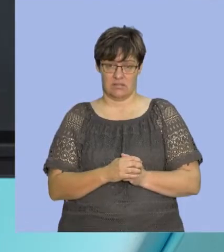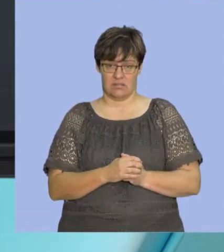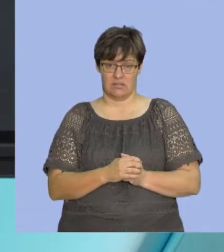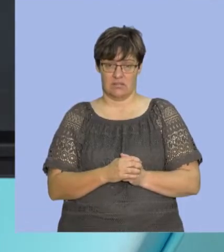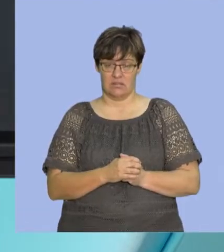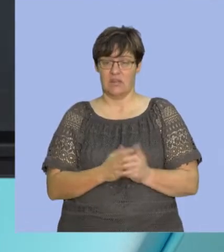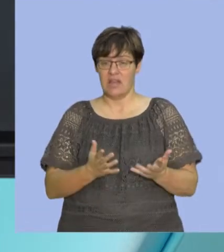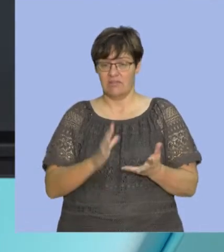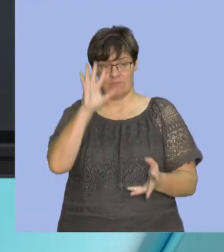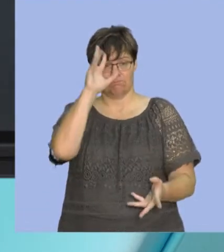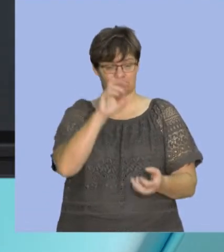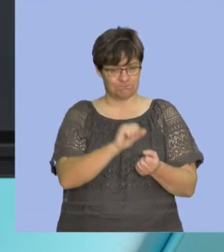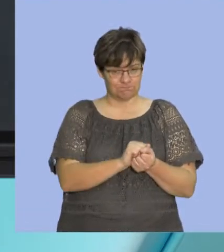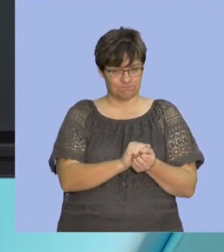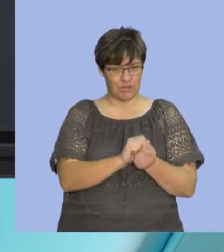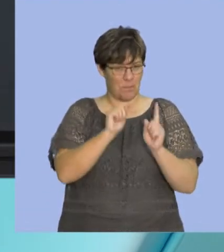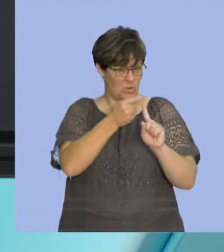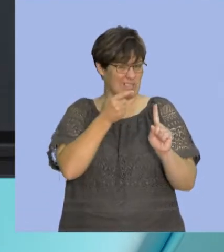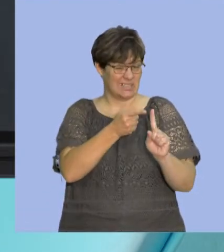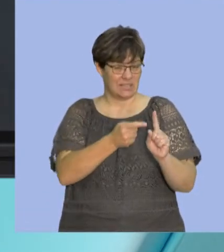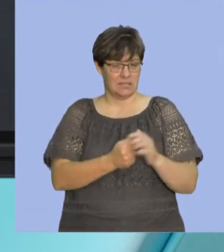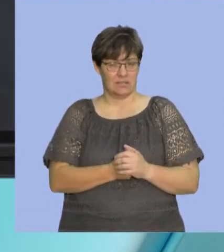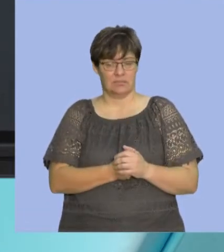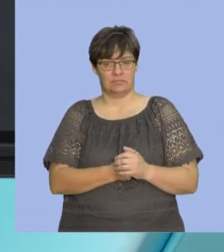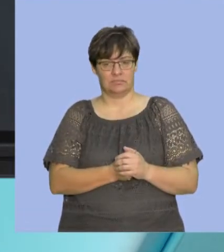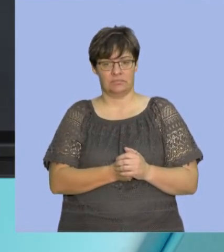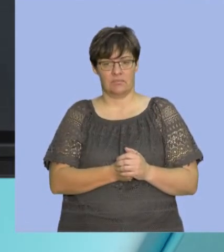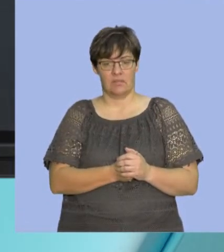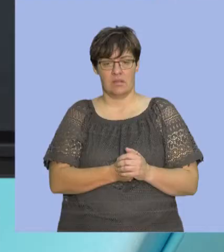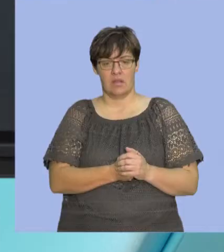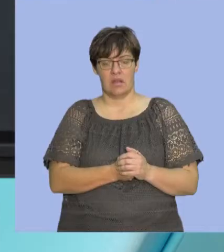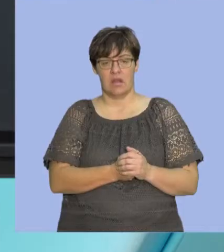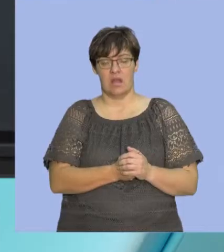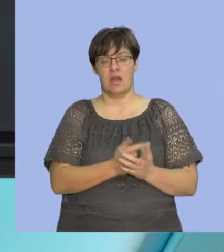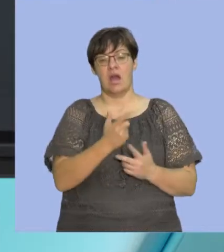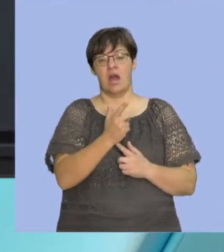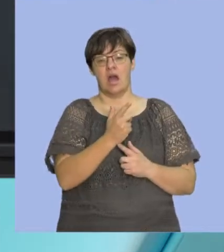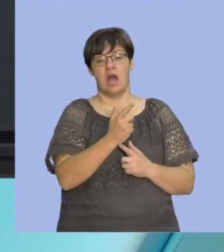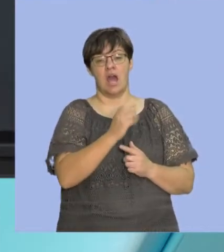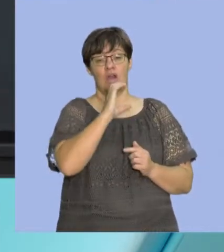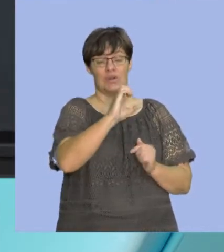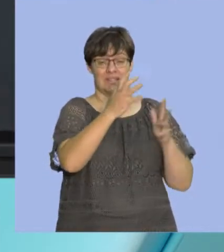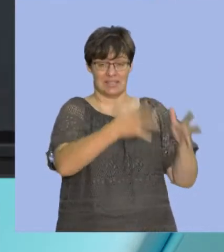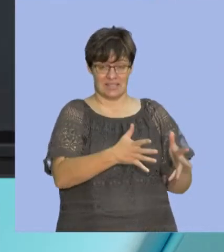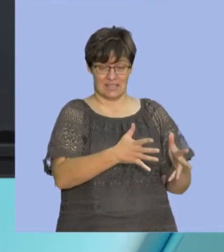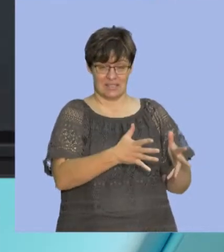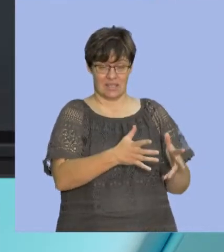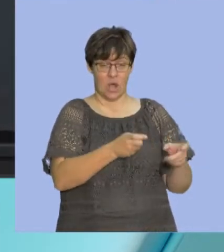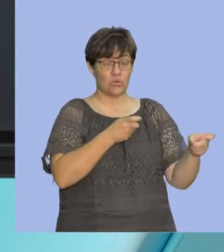to summarize just this point here, your creditors control account is a